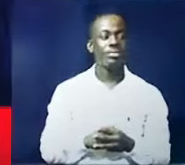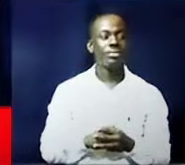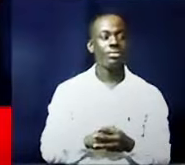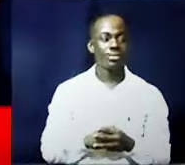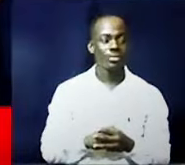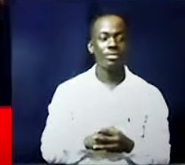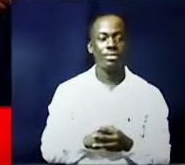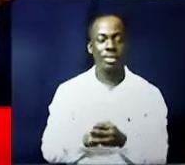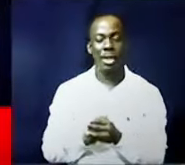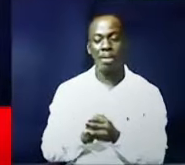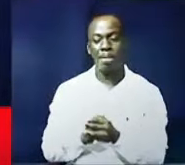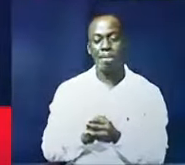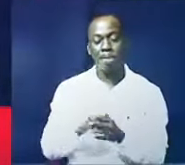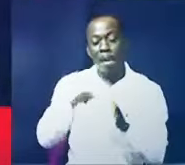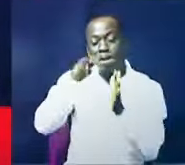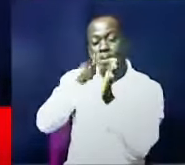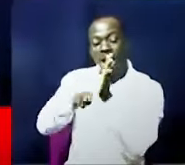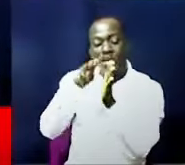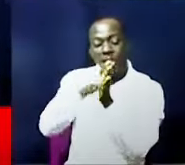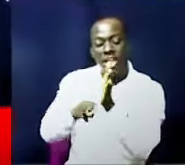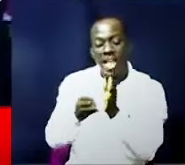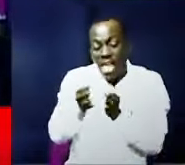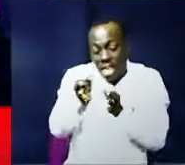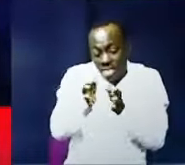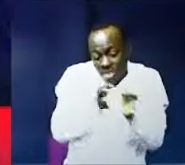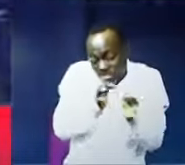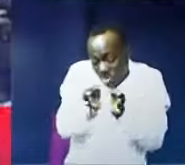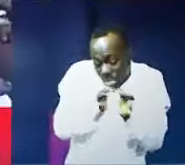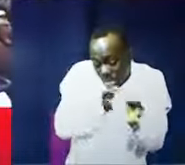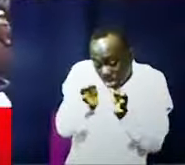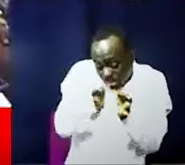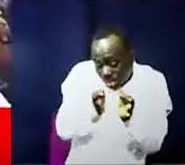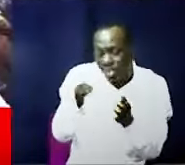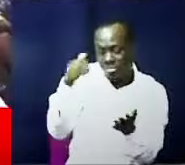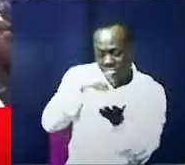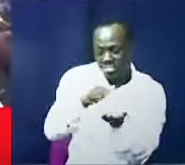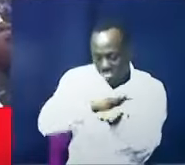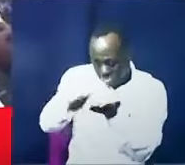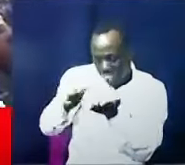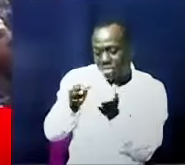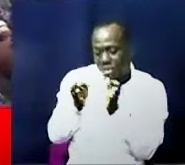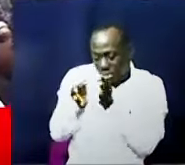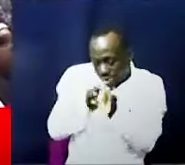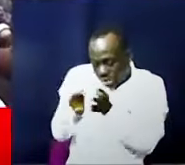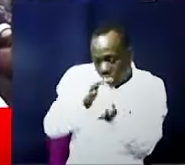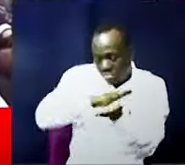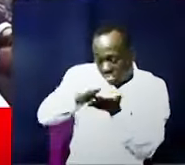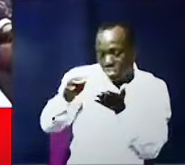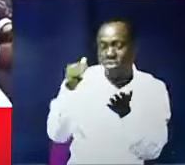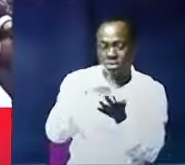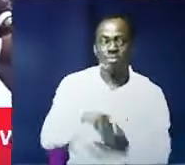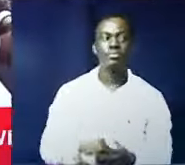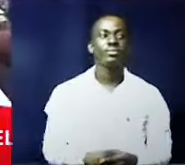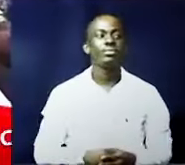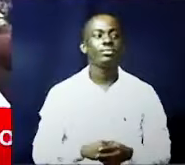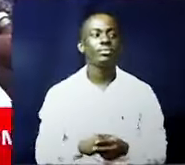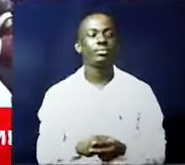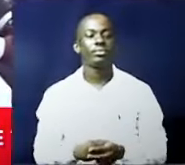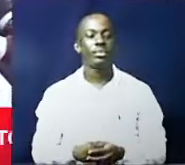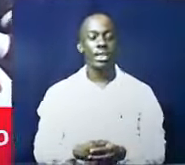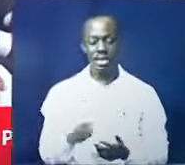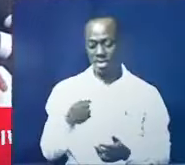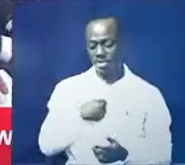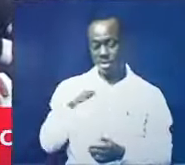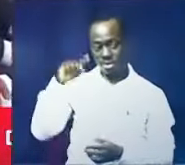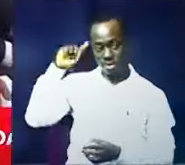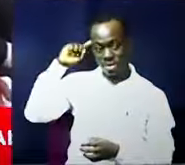Jesus answered the and disciples. And also, edesa ya eba ene ekwanya Yesu efaso eyi onano. But I think that if we have